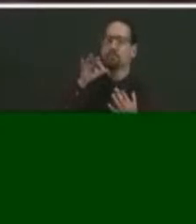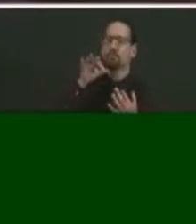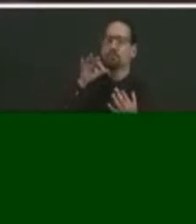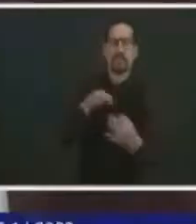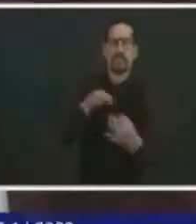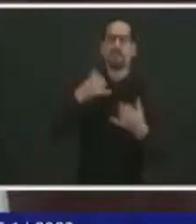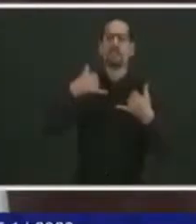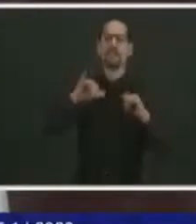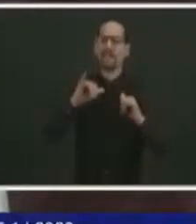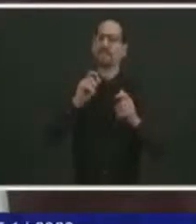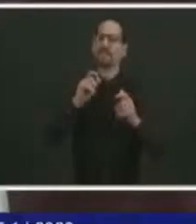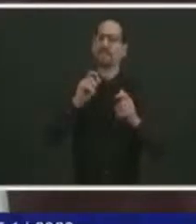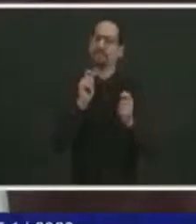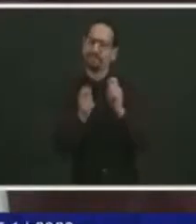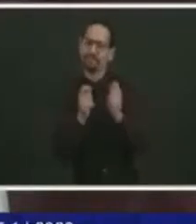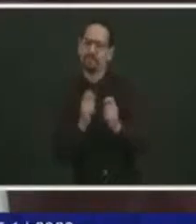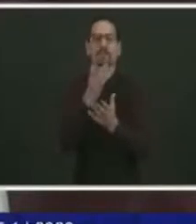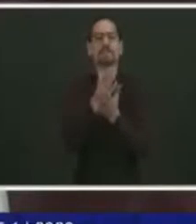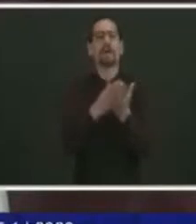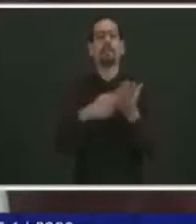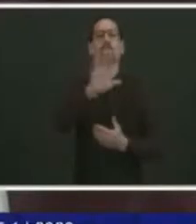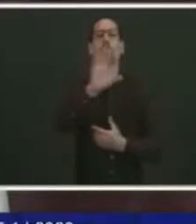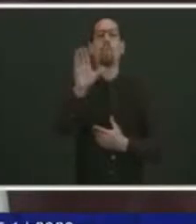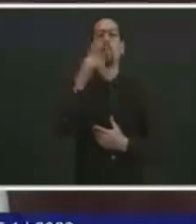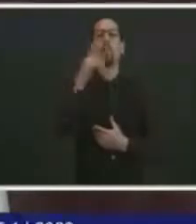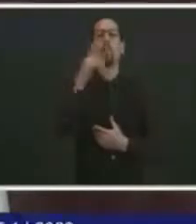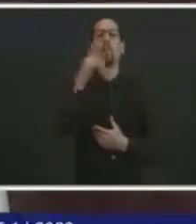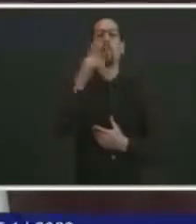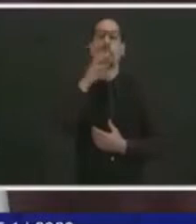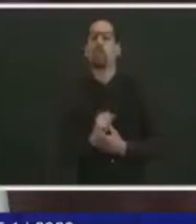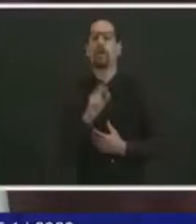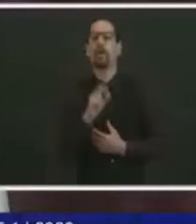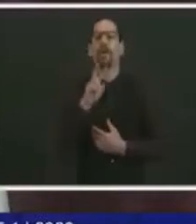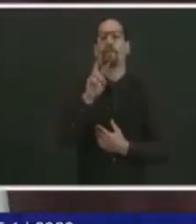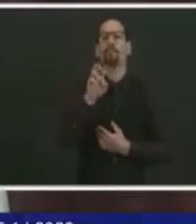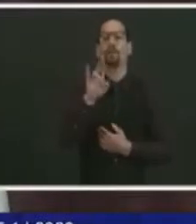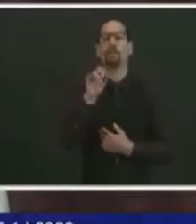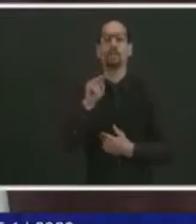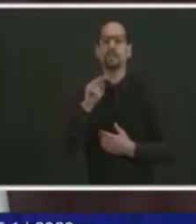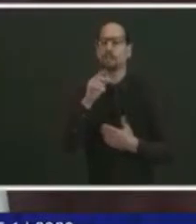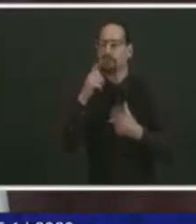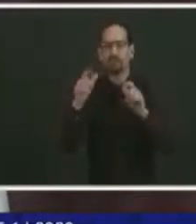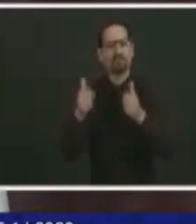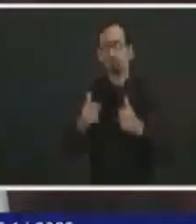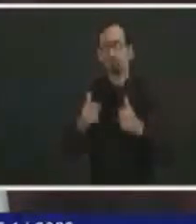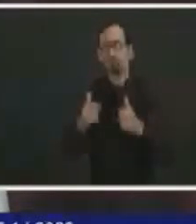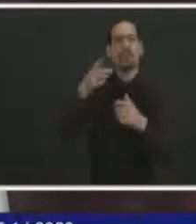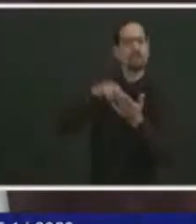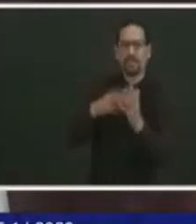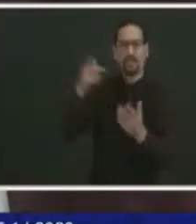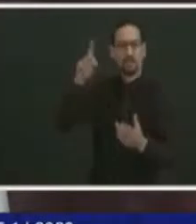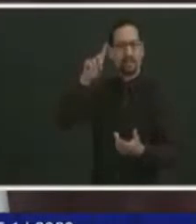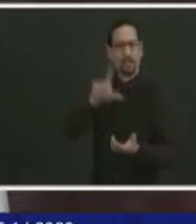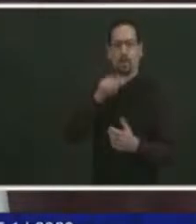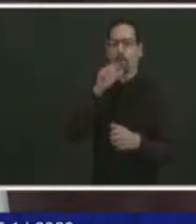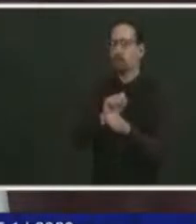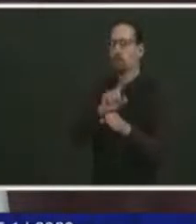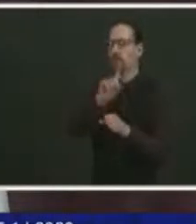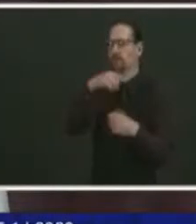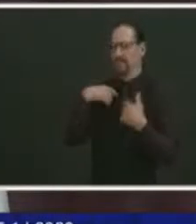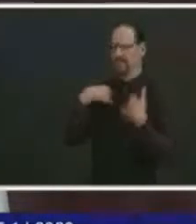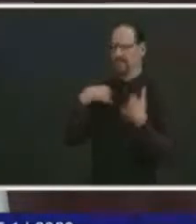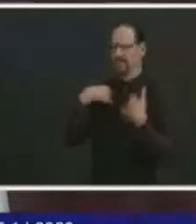are exceptions. But if you have a smartphone and you use it, I'm asking you to go online, take